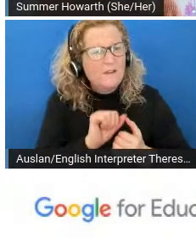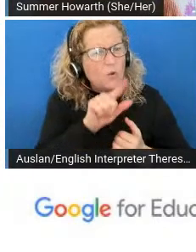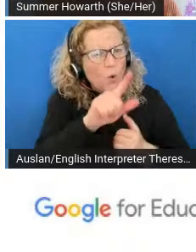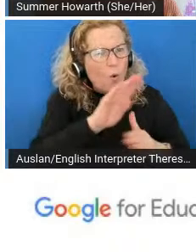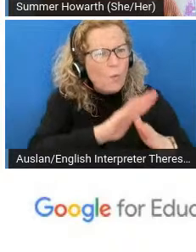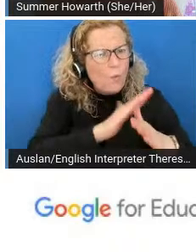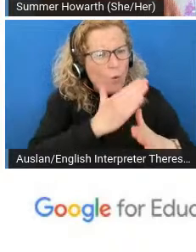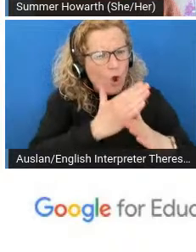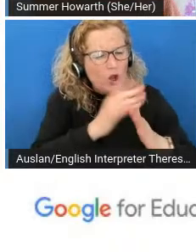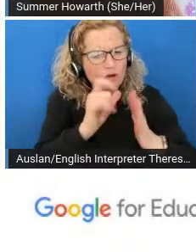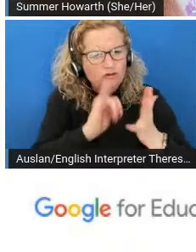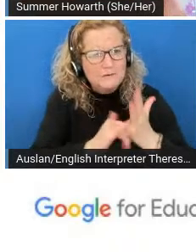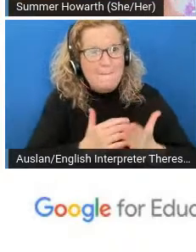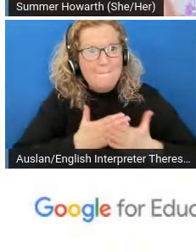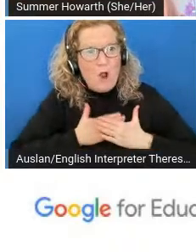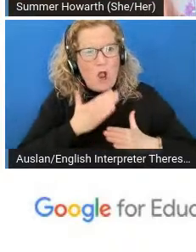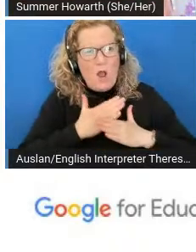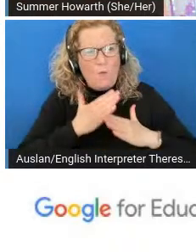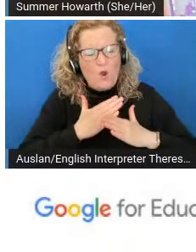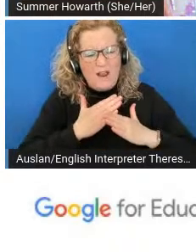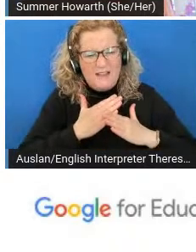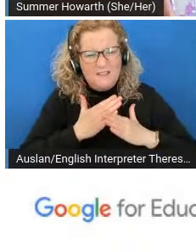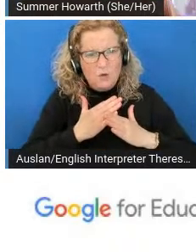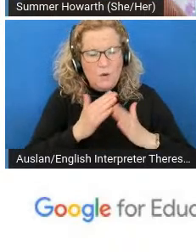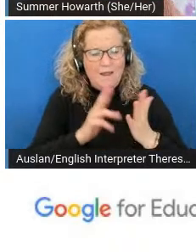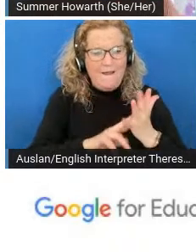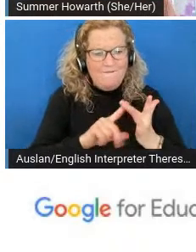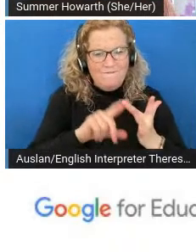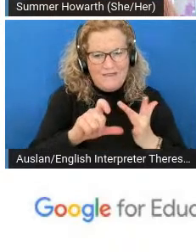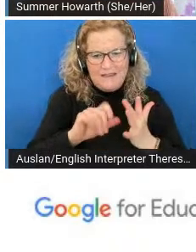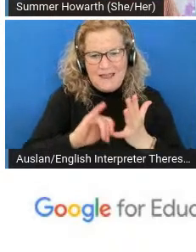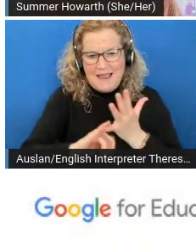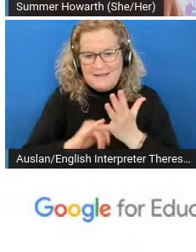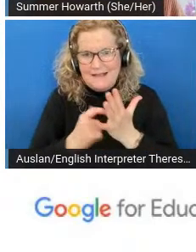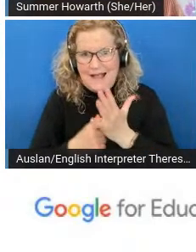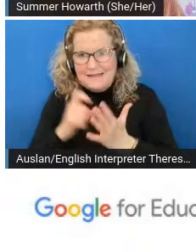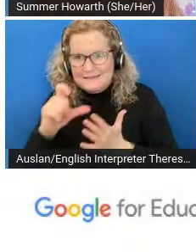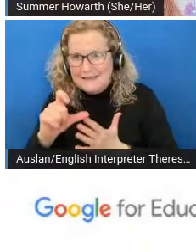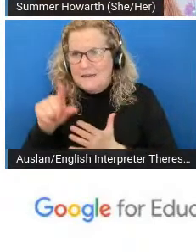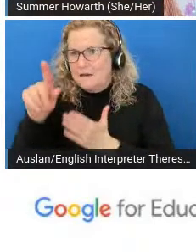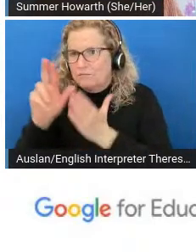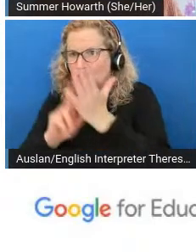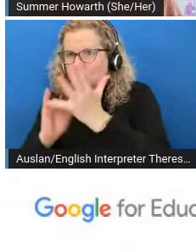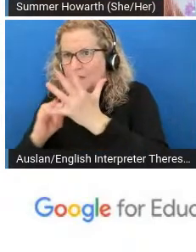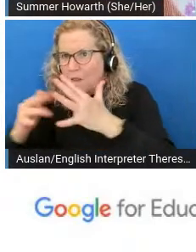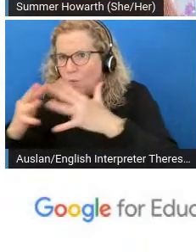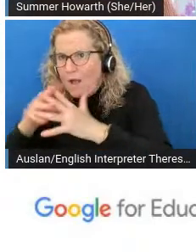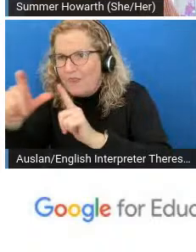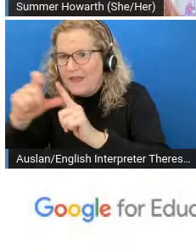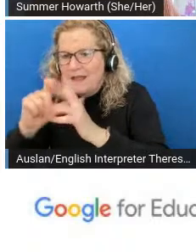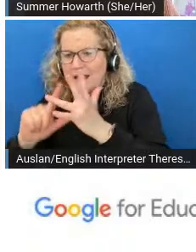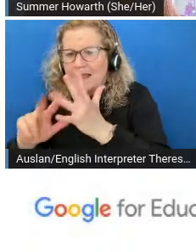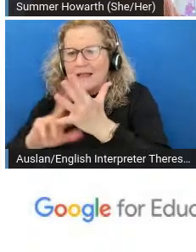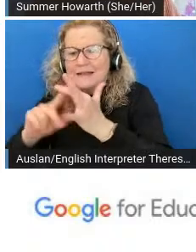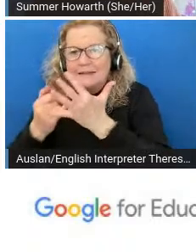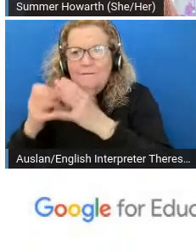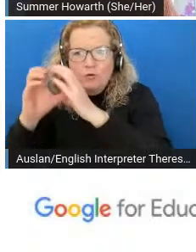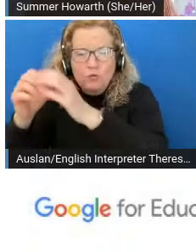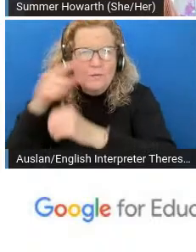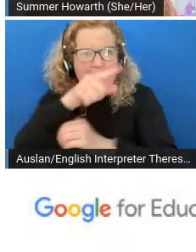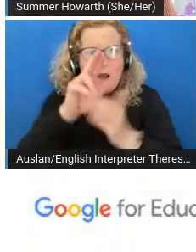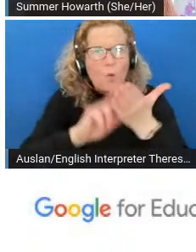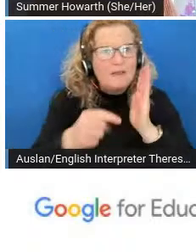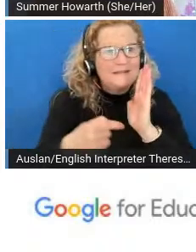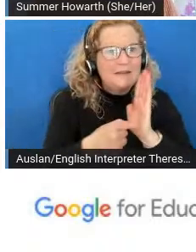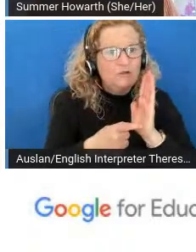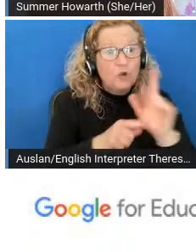really thinking deeply about the work of Vic SRC, what's happening in New South Wales with the Doves group, and of course the Northern